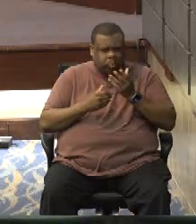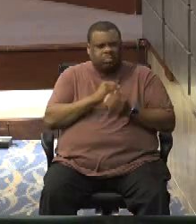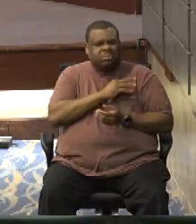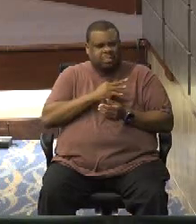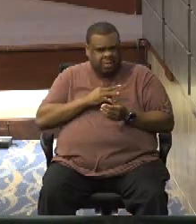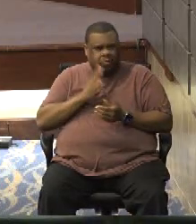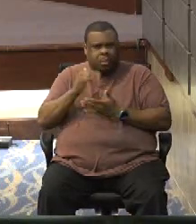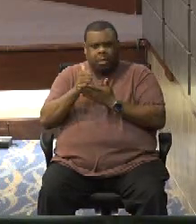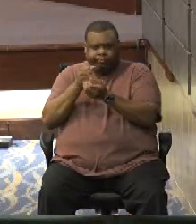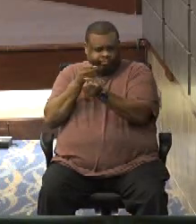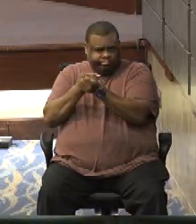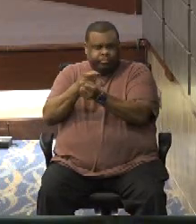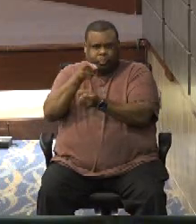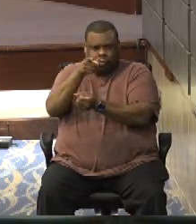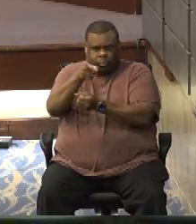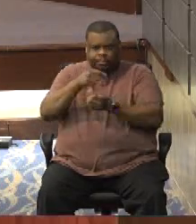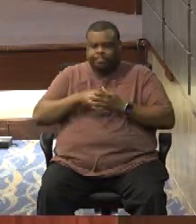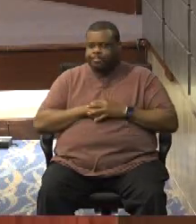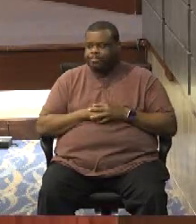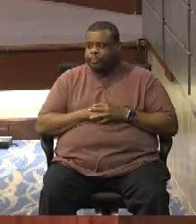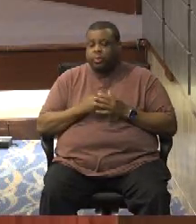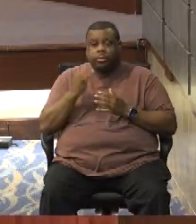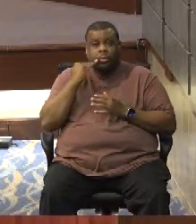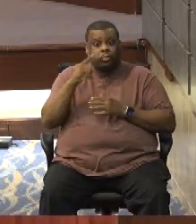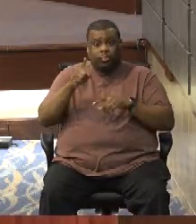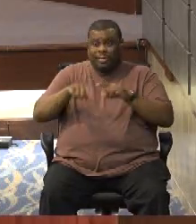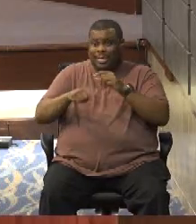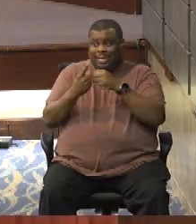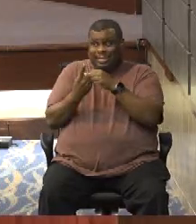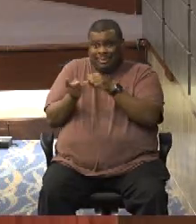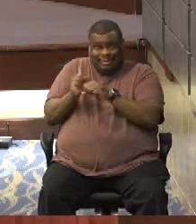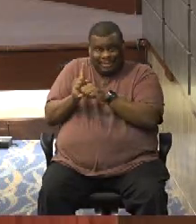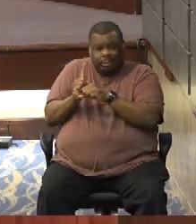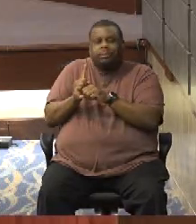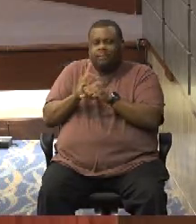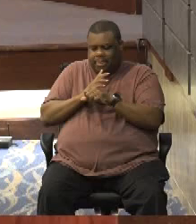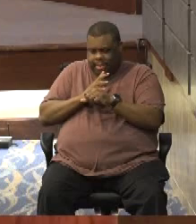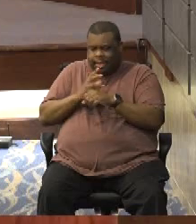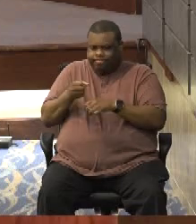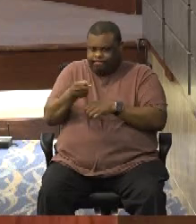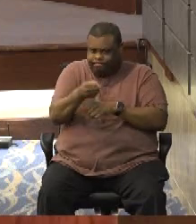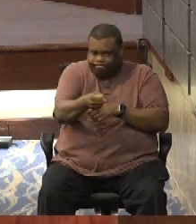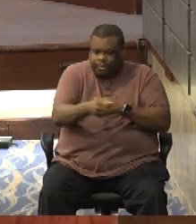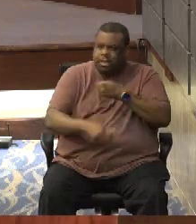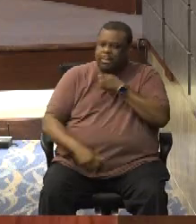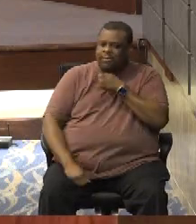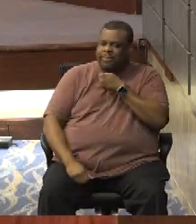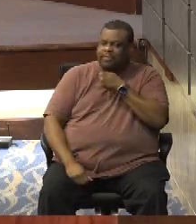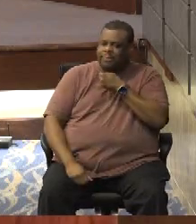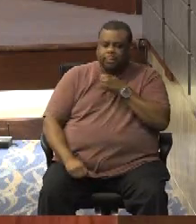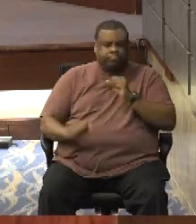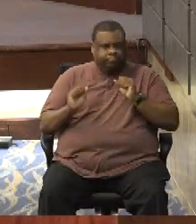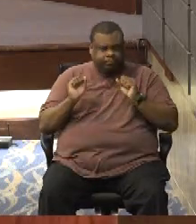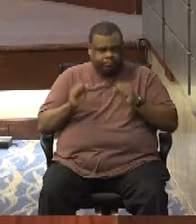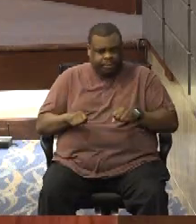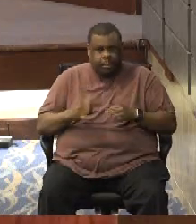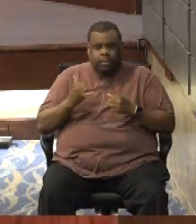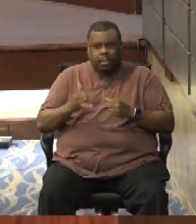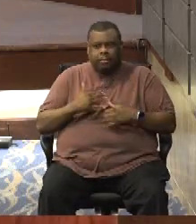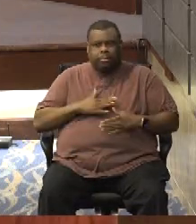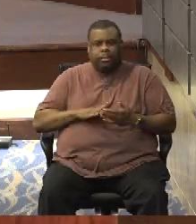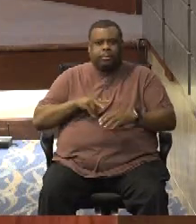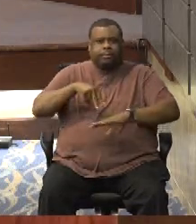those to council. If you're unable to approach the podium due to physical limitations, a microphone is available to be brought to you. Please join us for the Pledge of